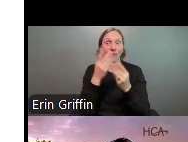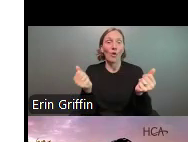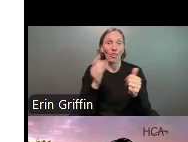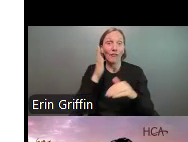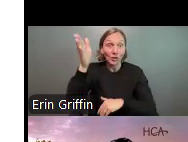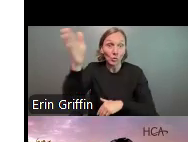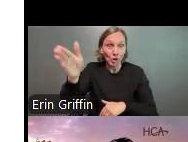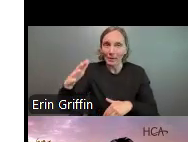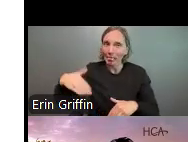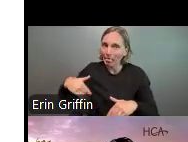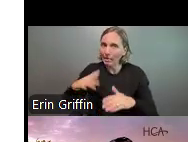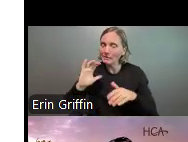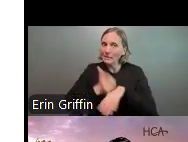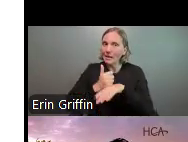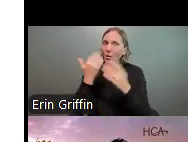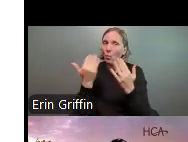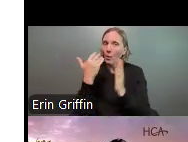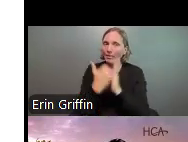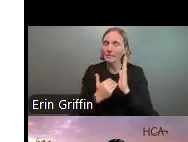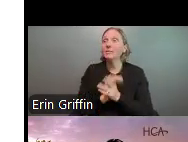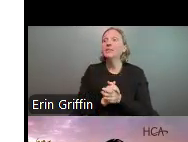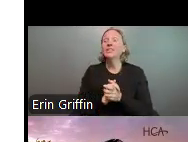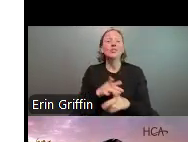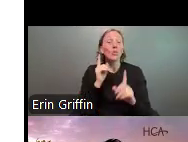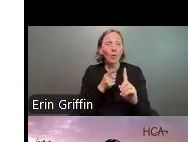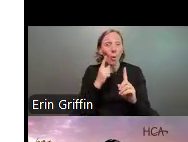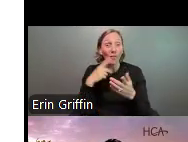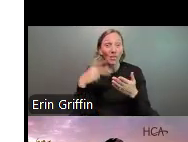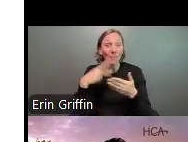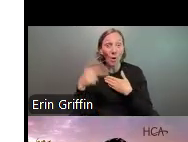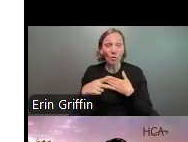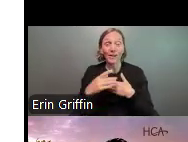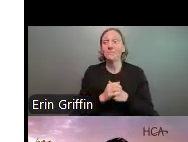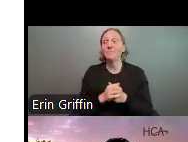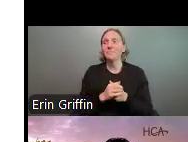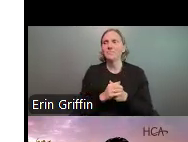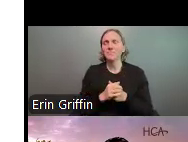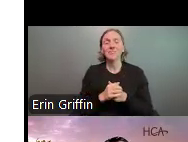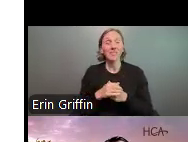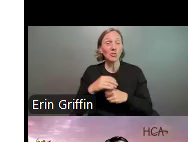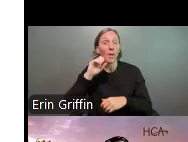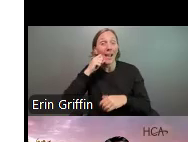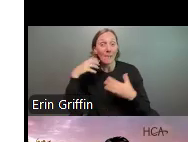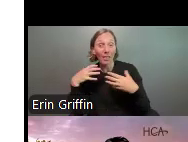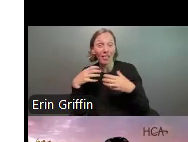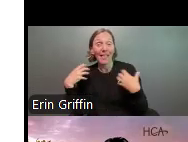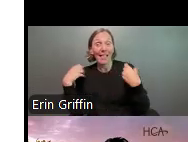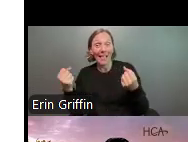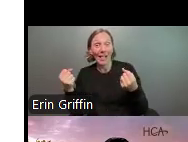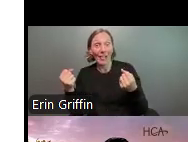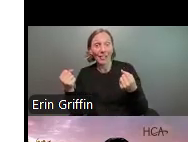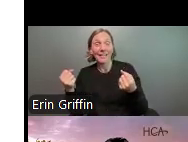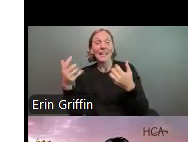The overarching goals of the program is to create a program that is as much like our Apple Health Medicaid integrated managed care program